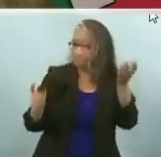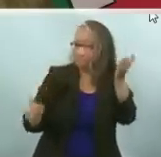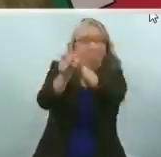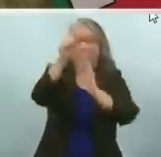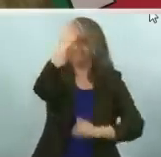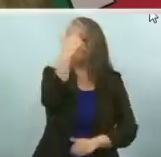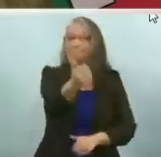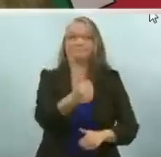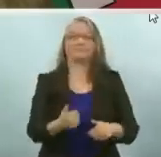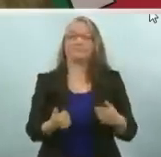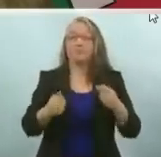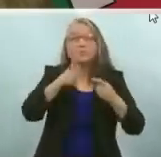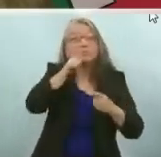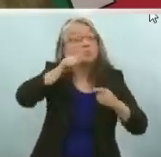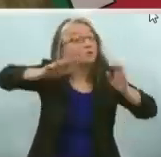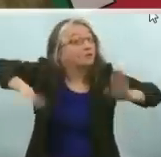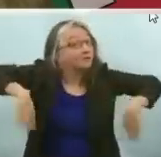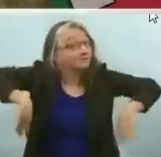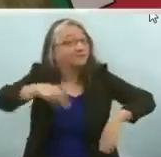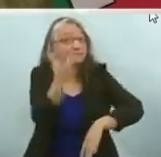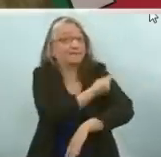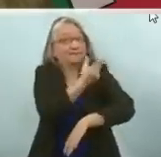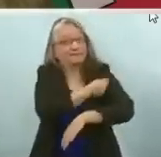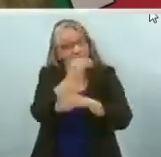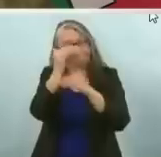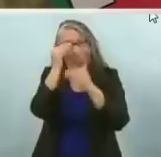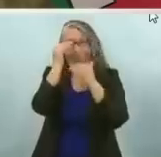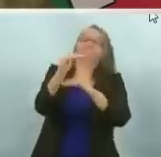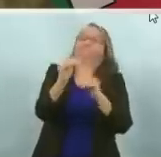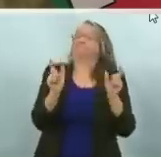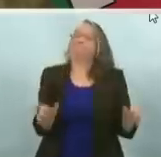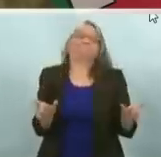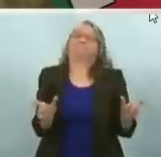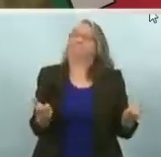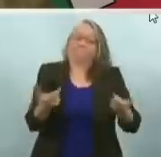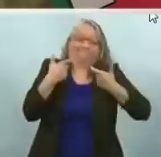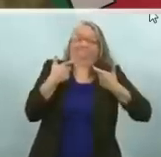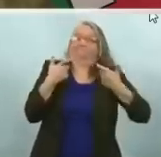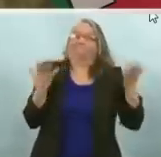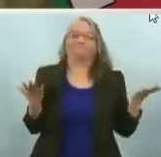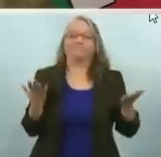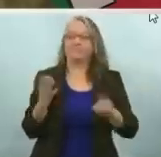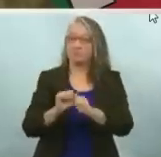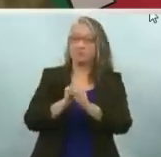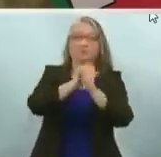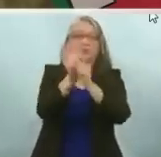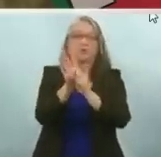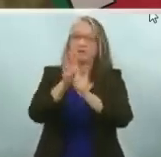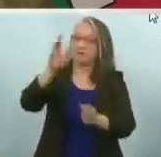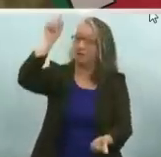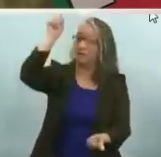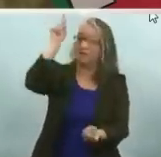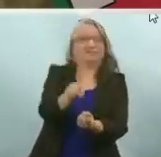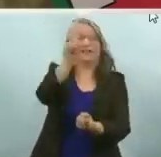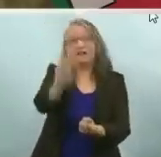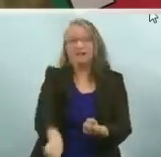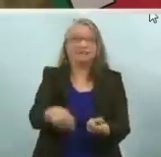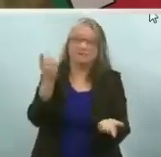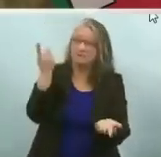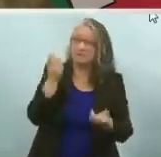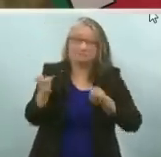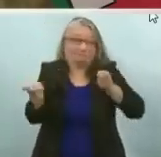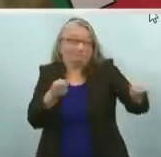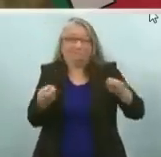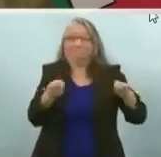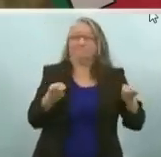dying. And the more that we can get vaccinated, the more that the unvaccinated are limited in the